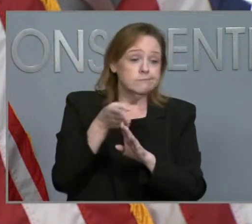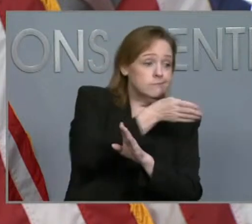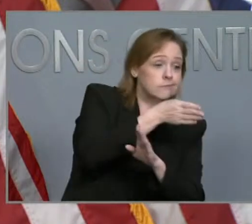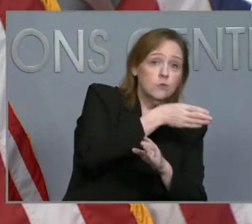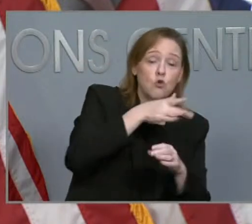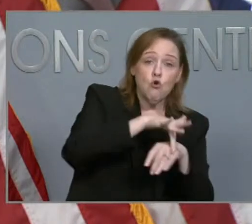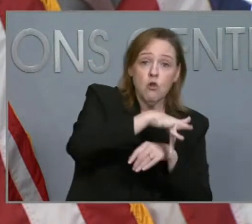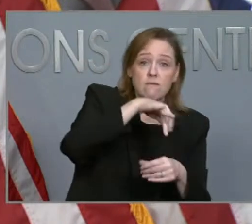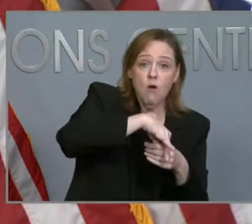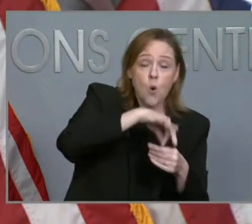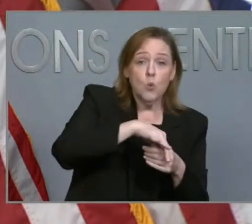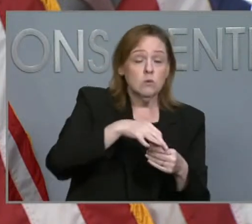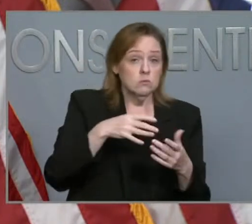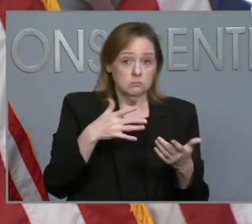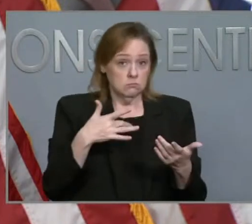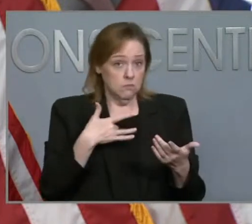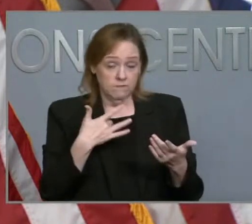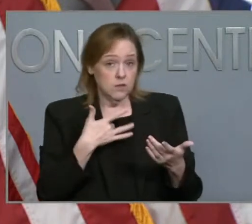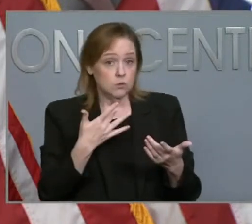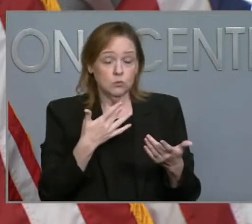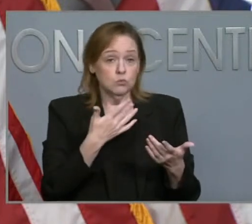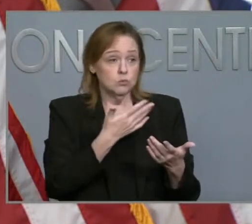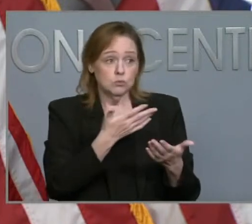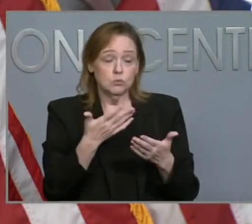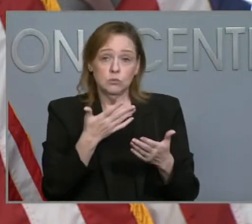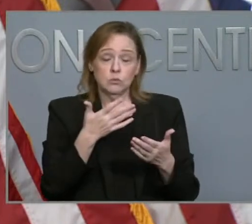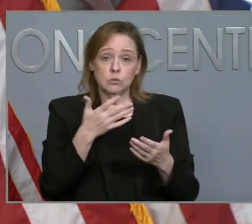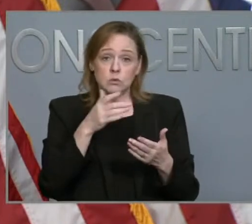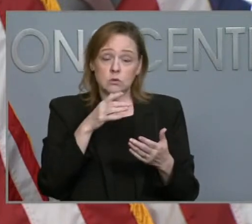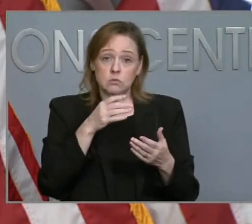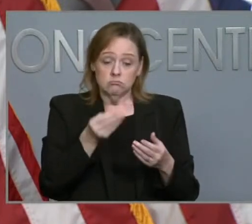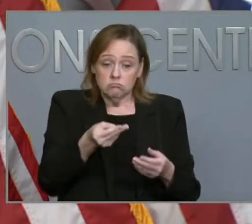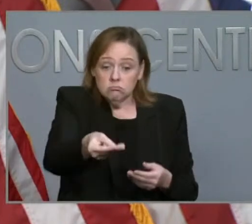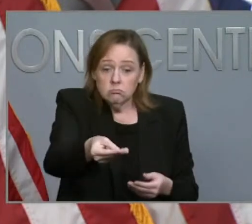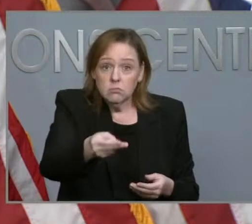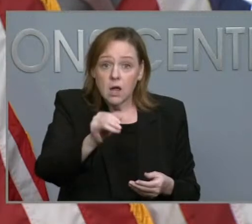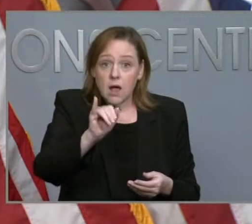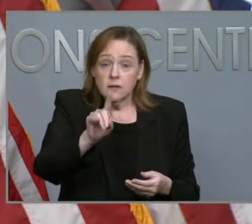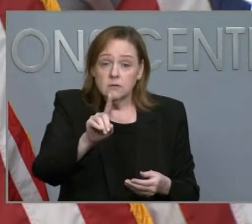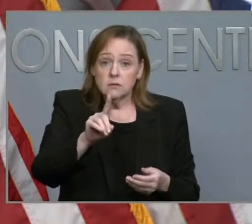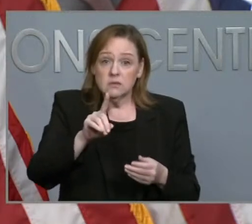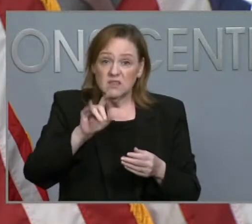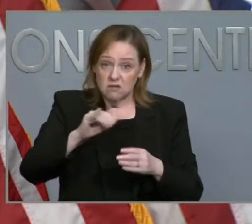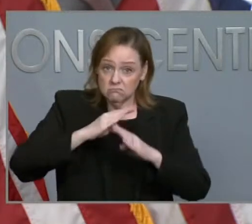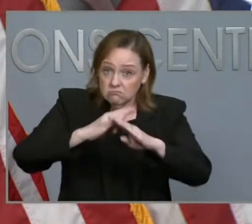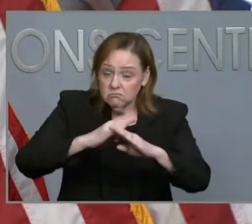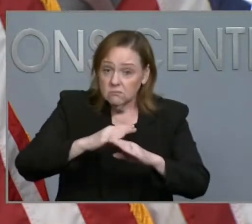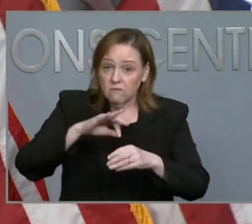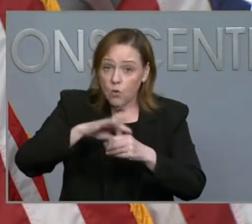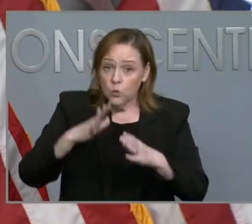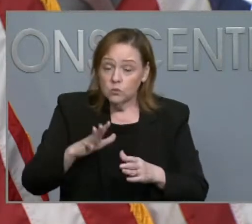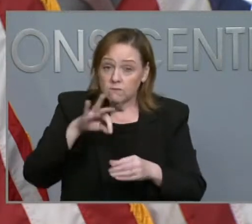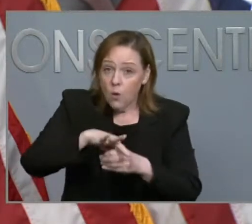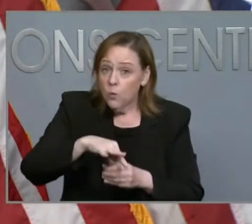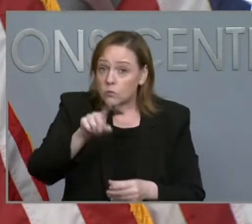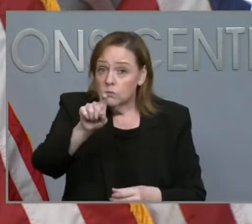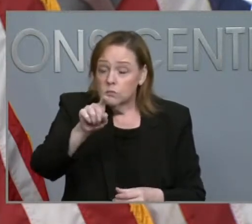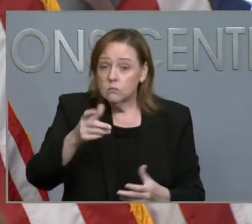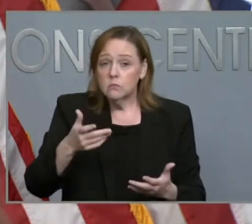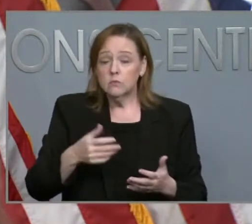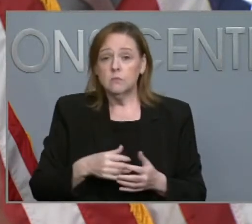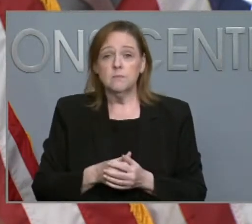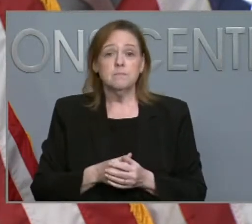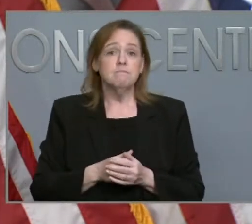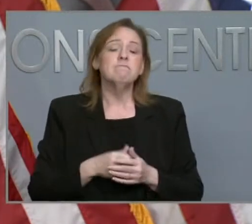it is if not an impediment, a higher hurdle and a tougher hurdle to navigate for voters.